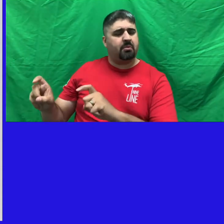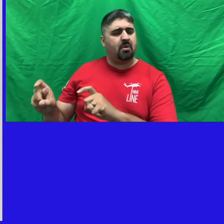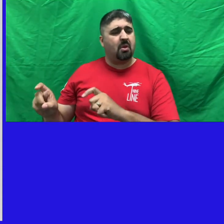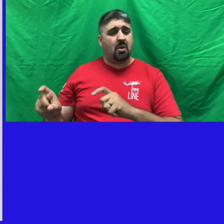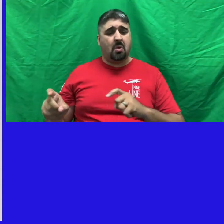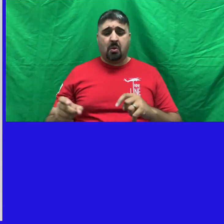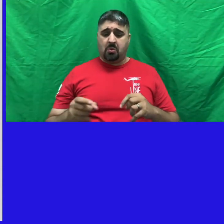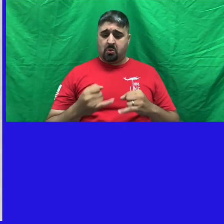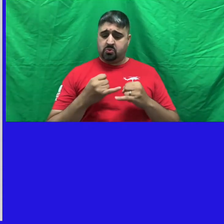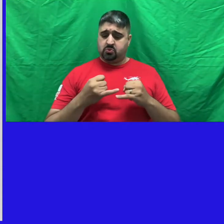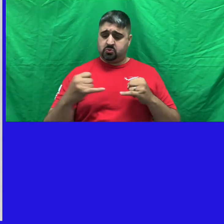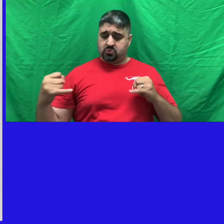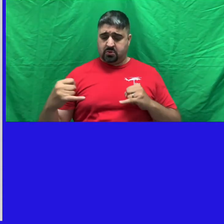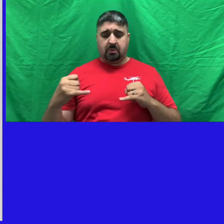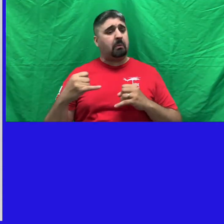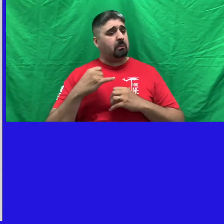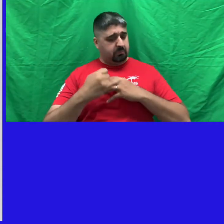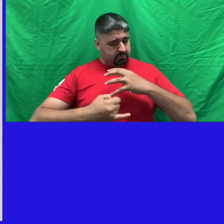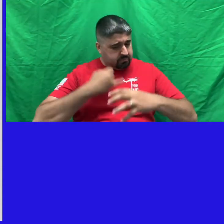run.